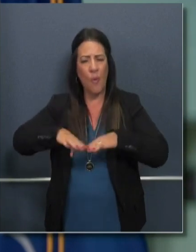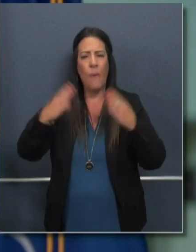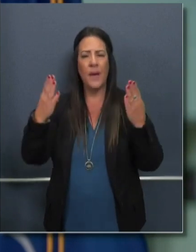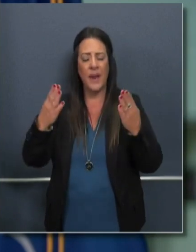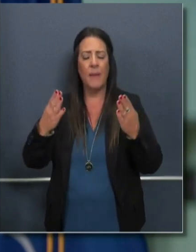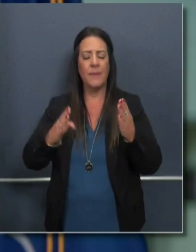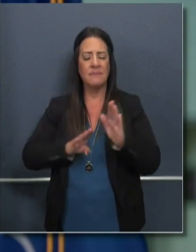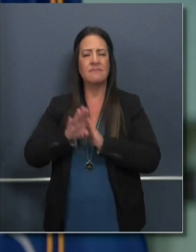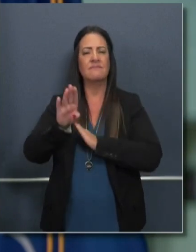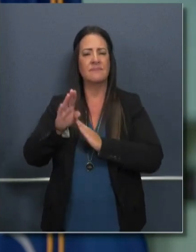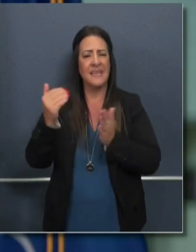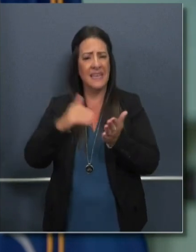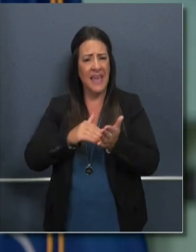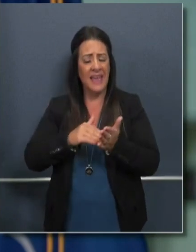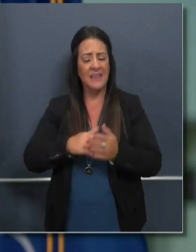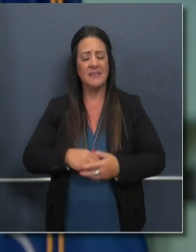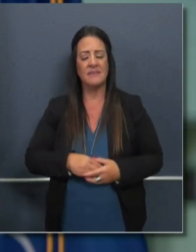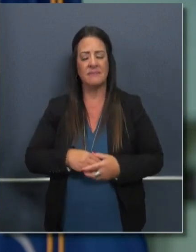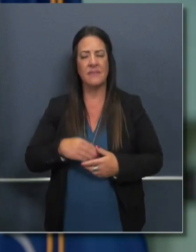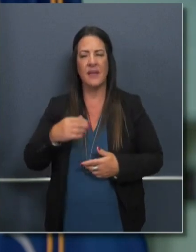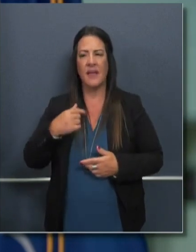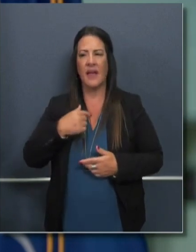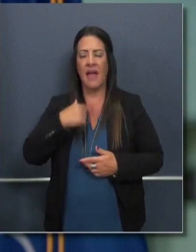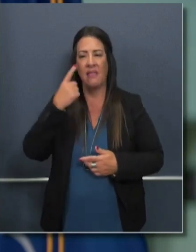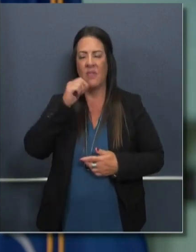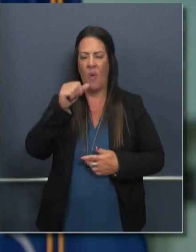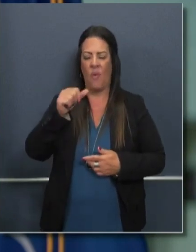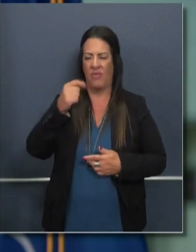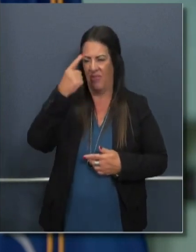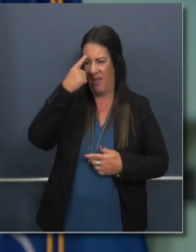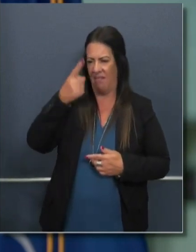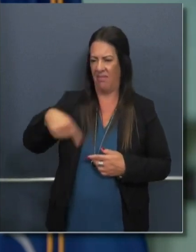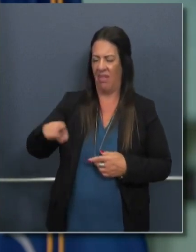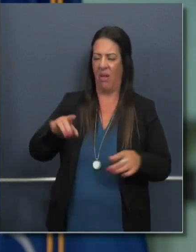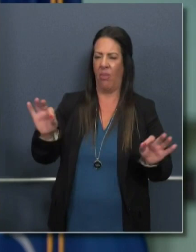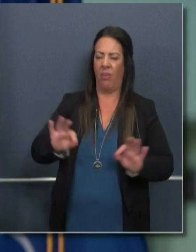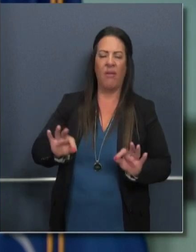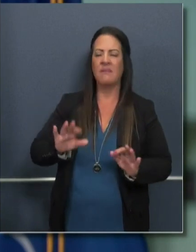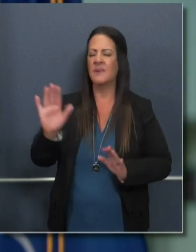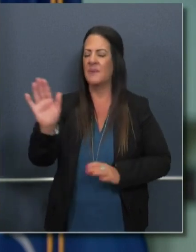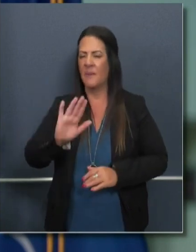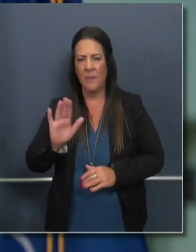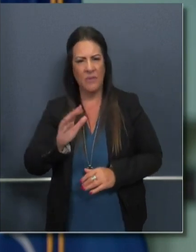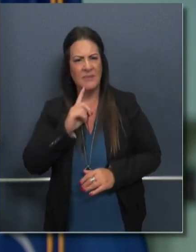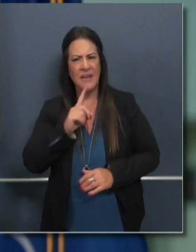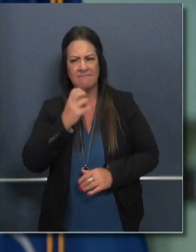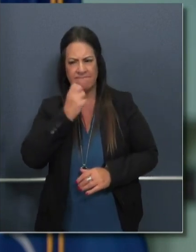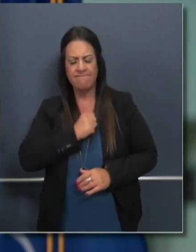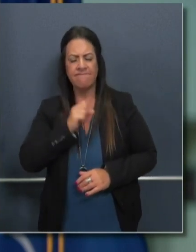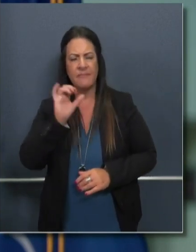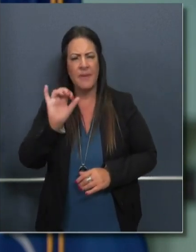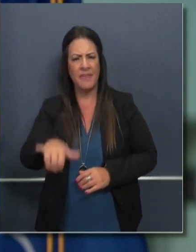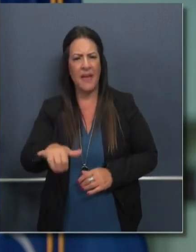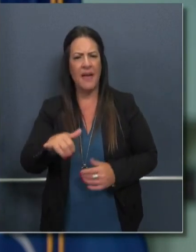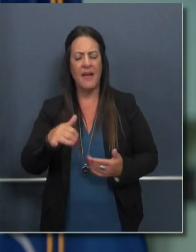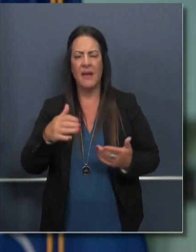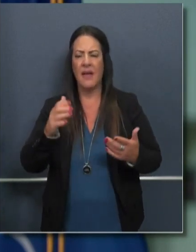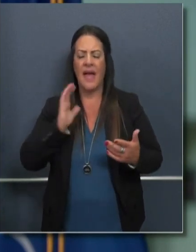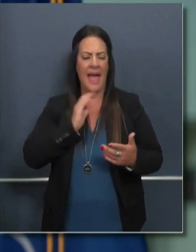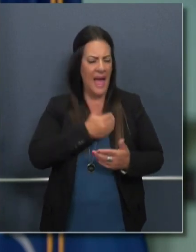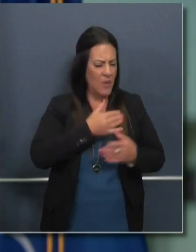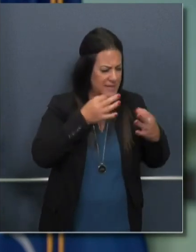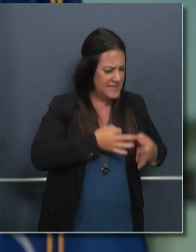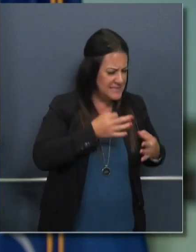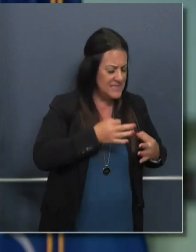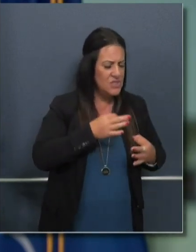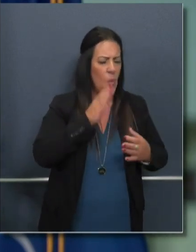it lightly, but quite learnedly and with a deep realization of consequences of decisions that